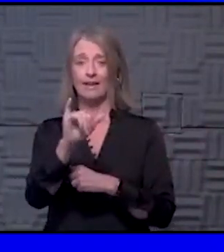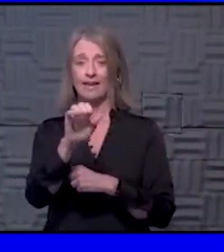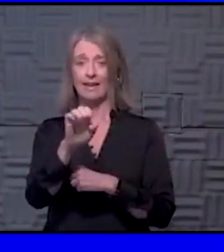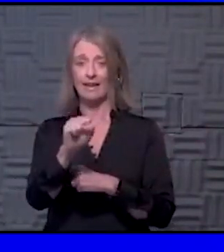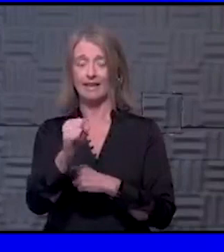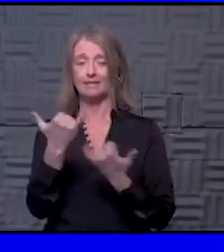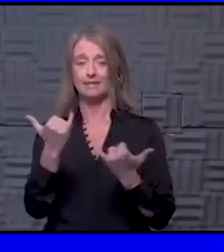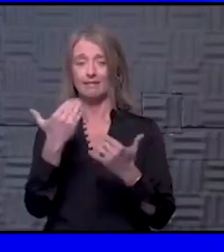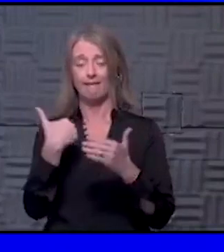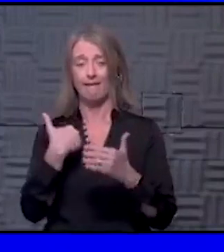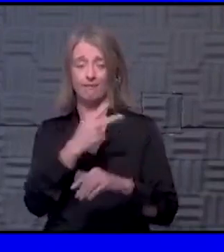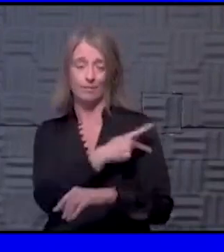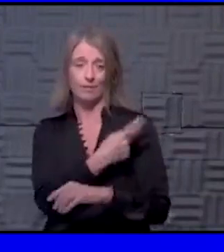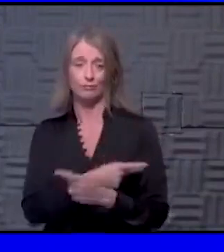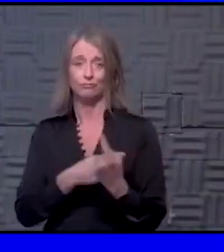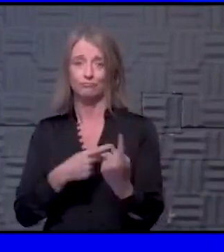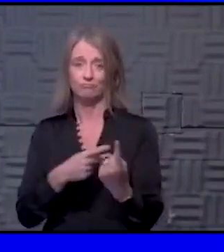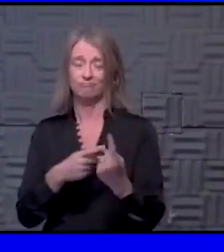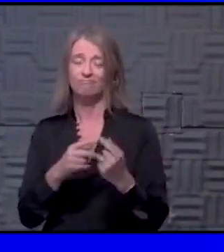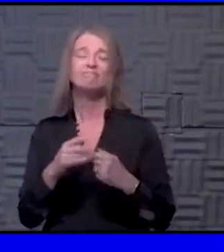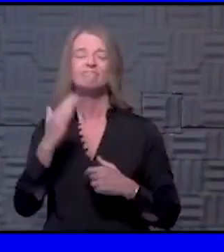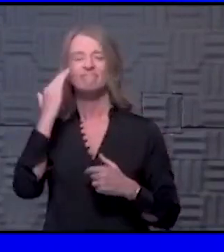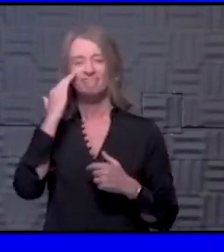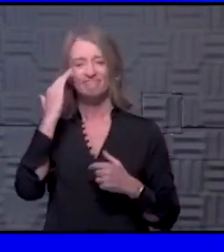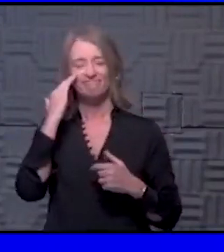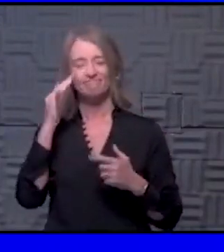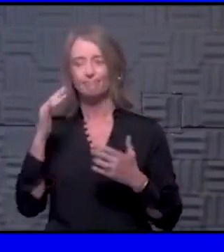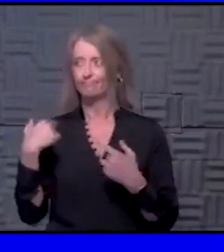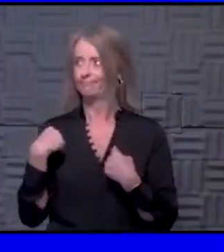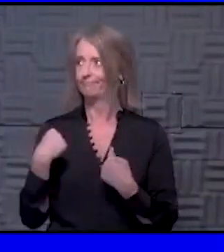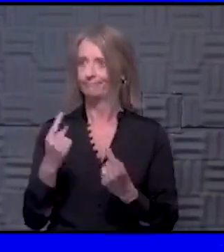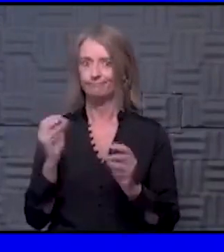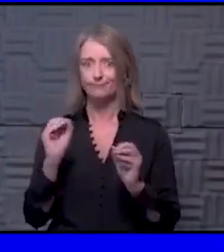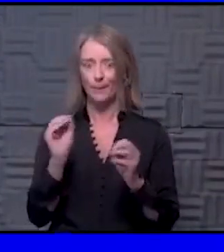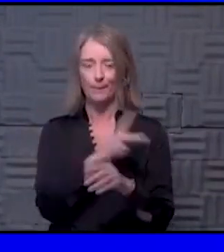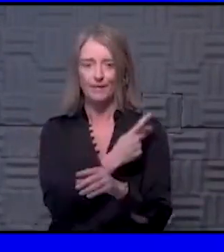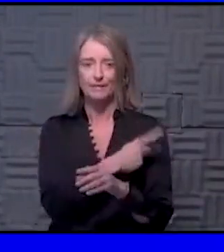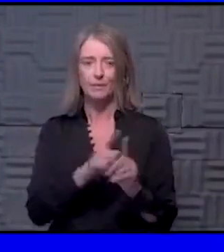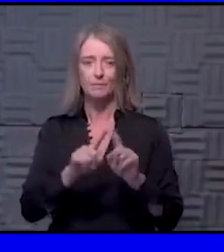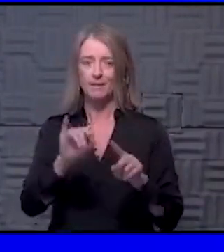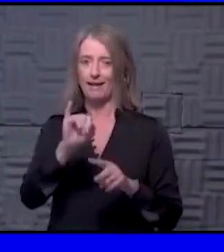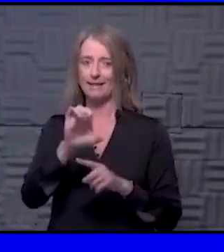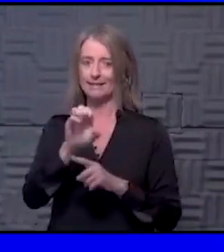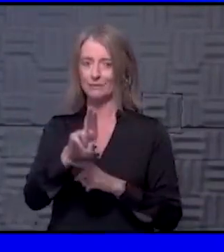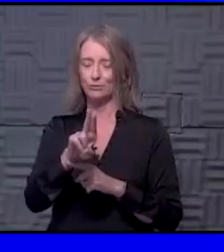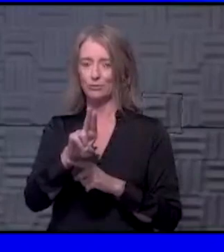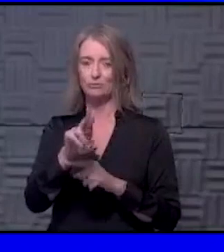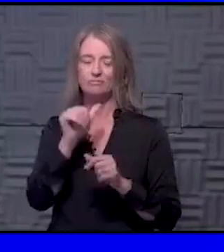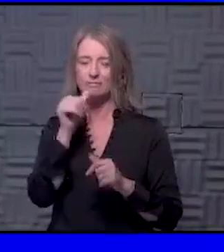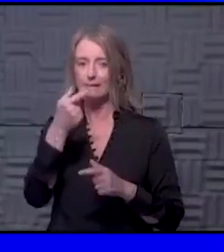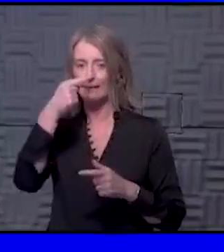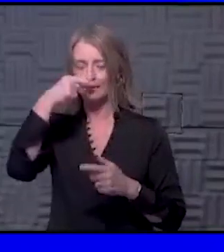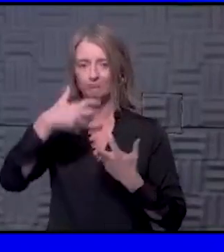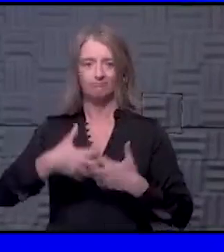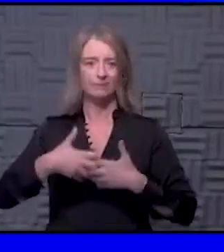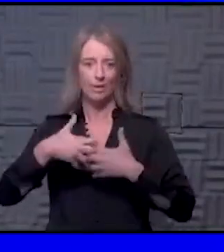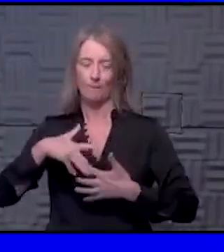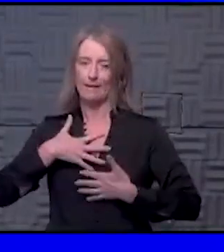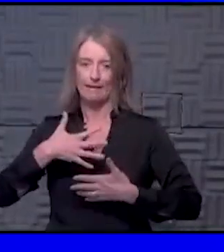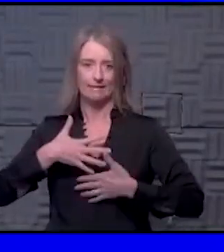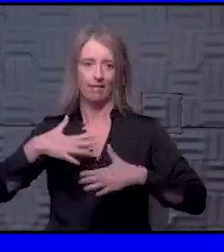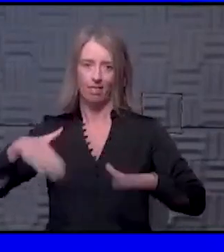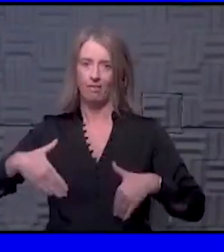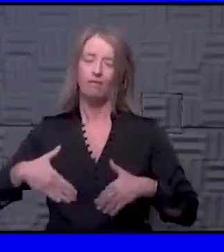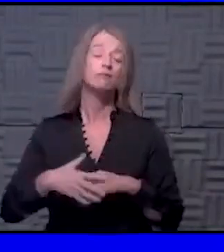and we knew that probably would not last long, that they didn't have any patients. It's an ICU patient, but not intubated. So again, I